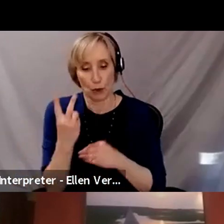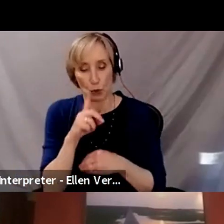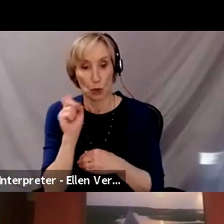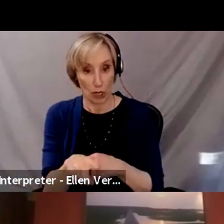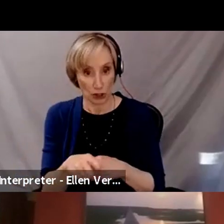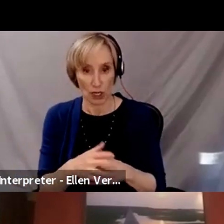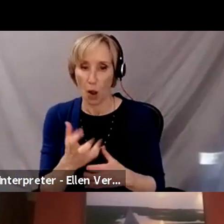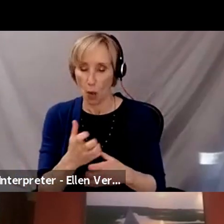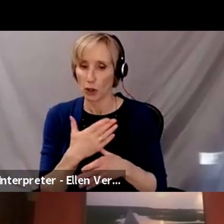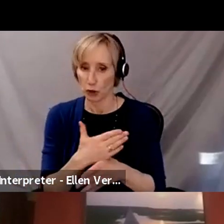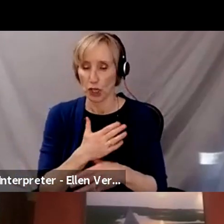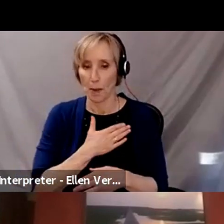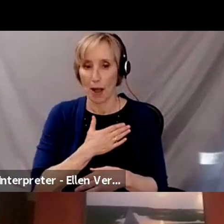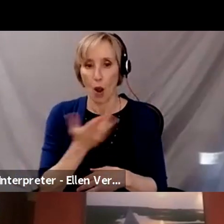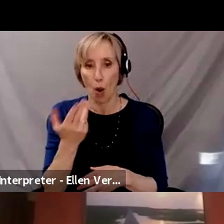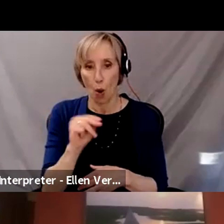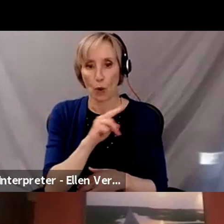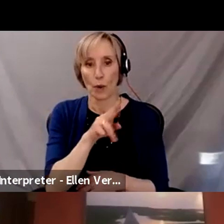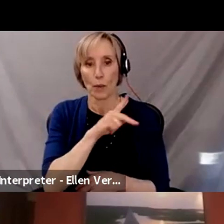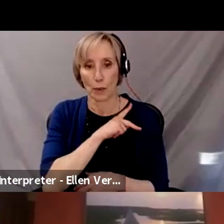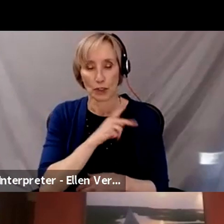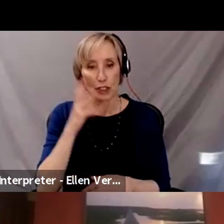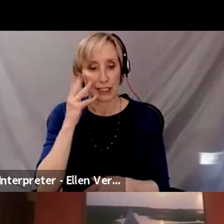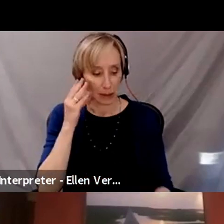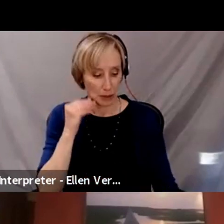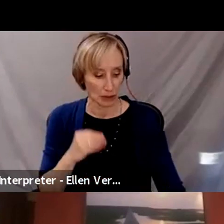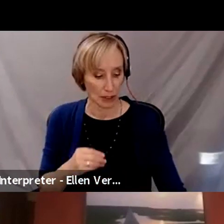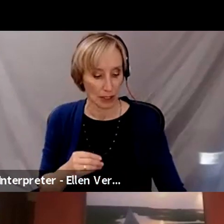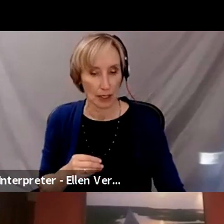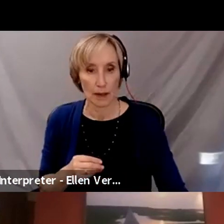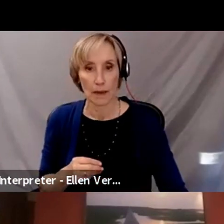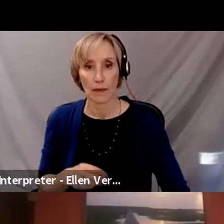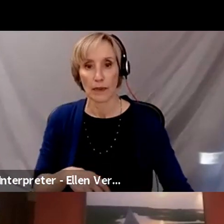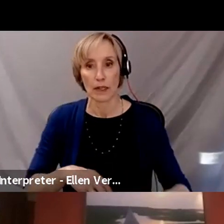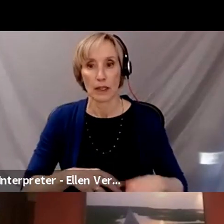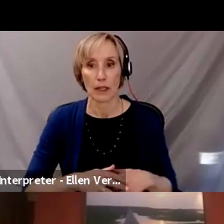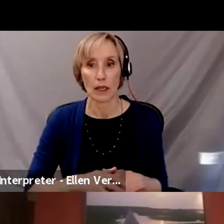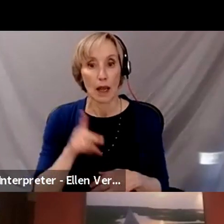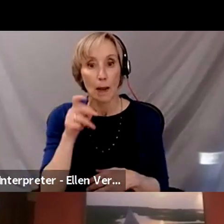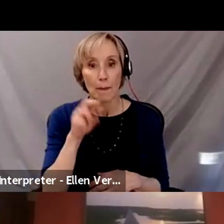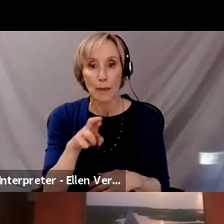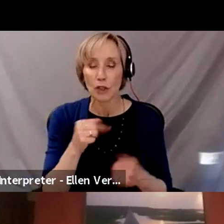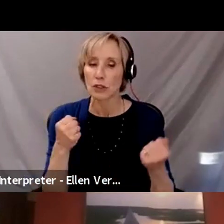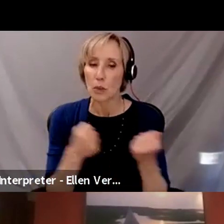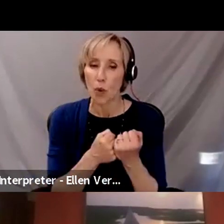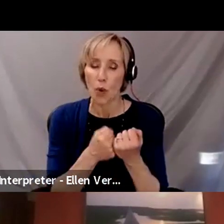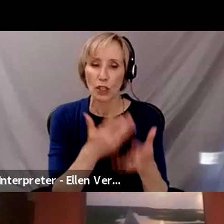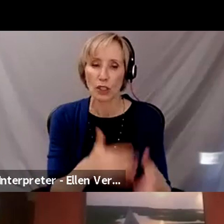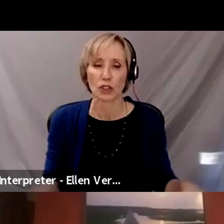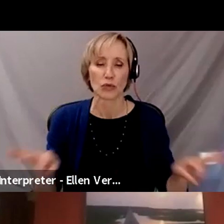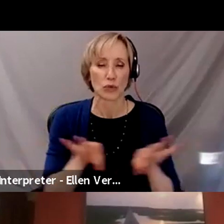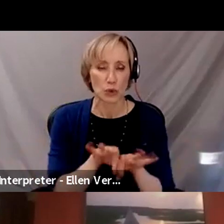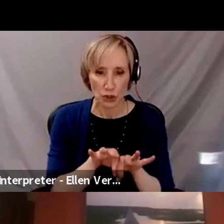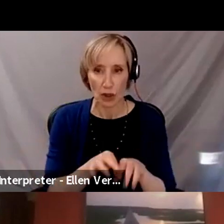like to share my own personal experience with this a little bit, but I think that peer support is so crucial. As I said